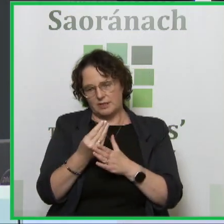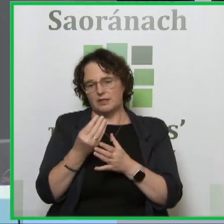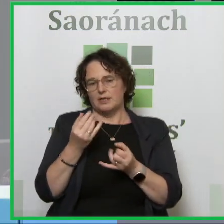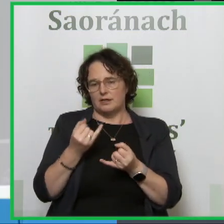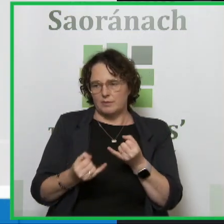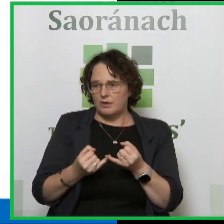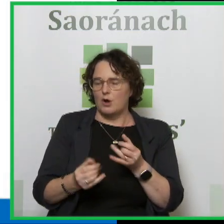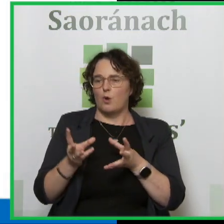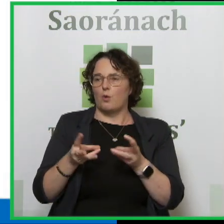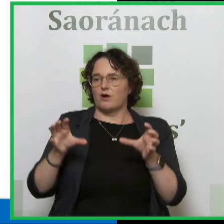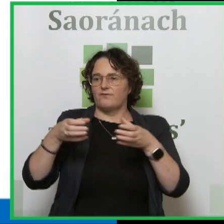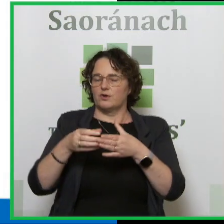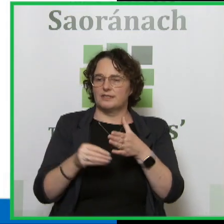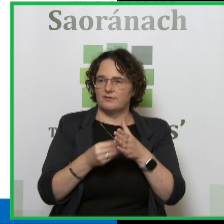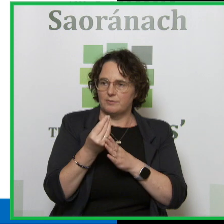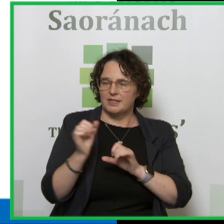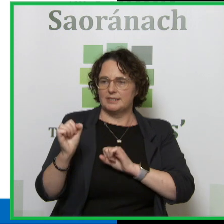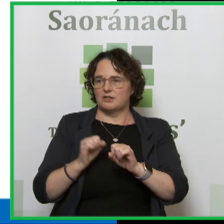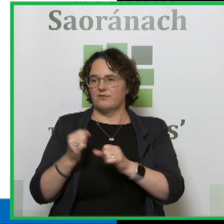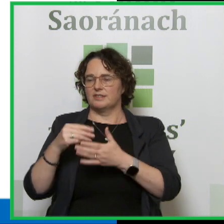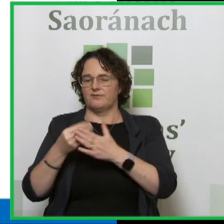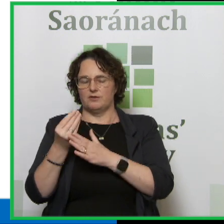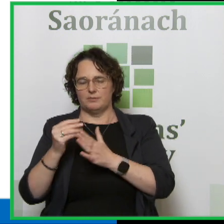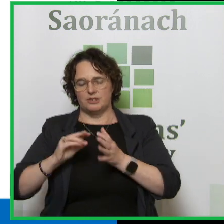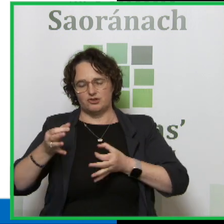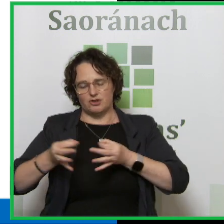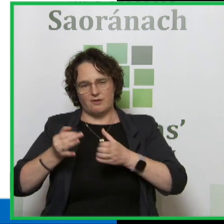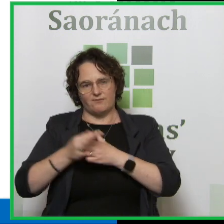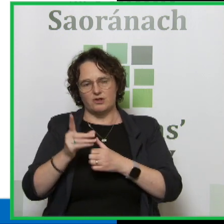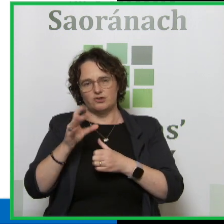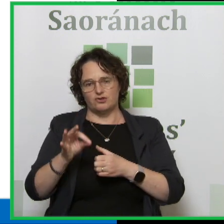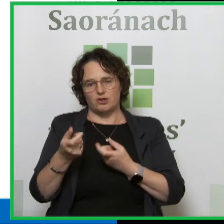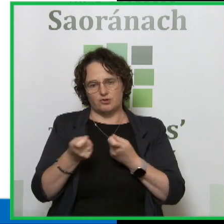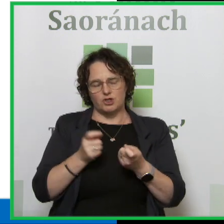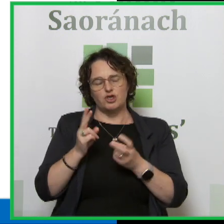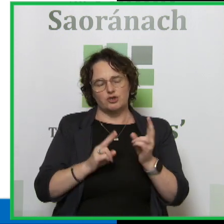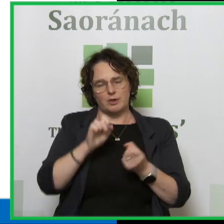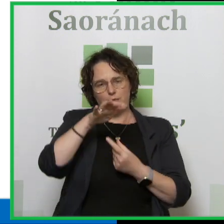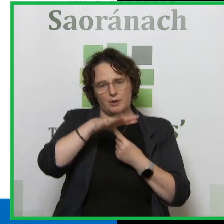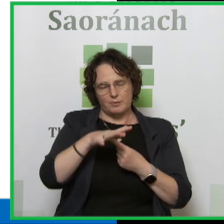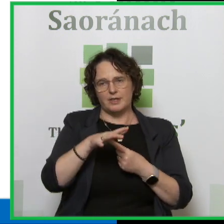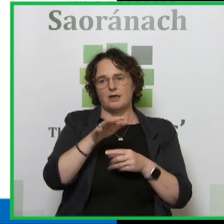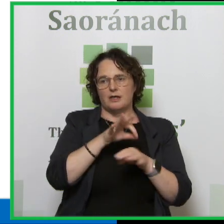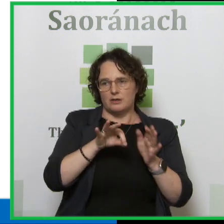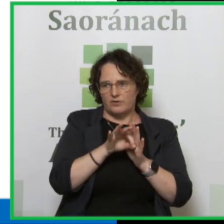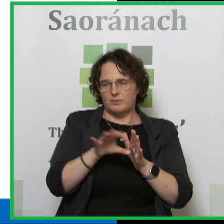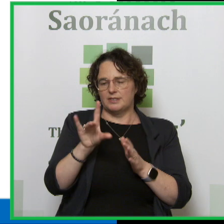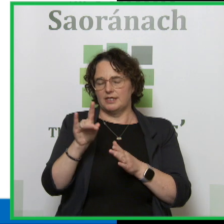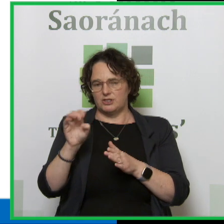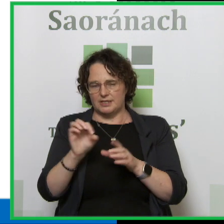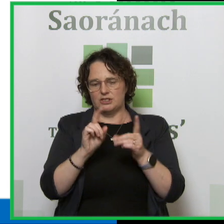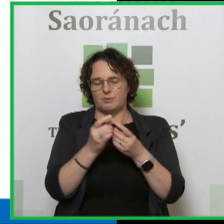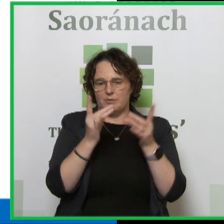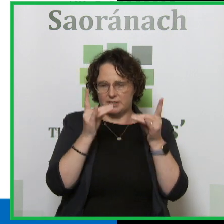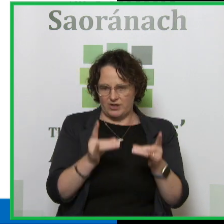workforce development, service development strategy for drug treatment. This should be a priority of the government, Department of Health and the HSE, and should be